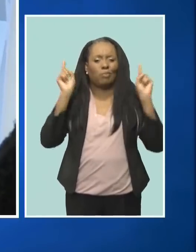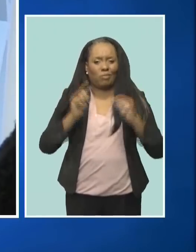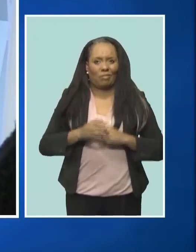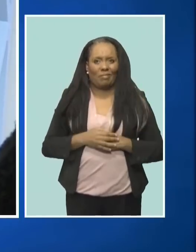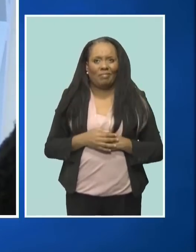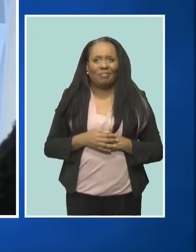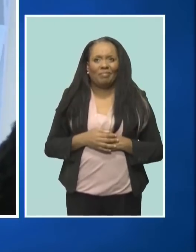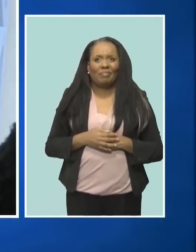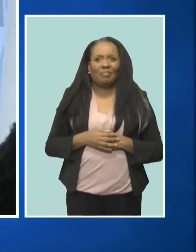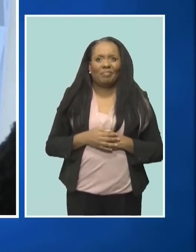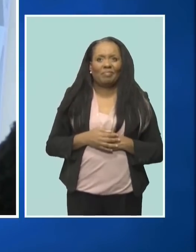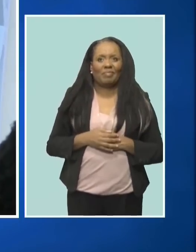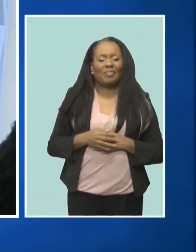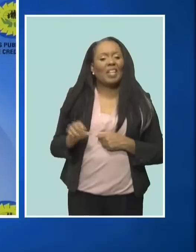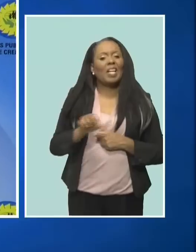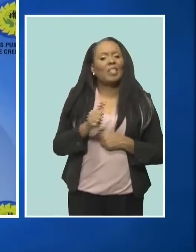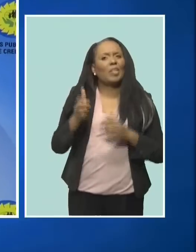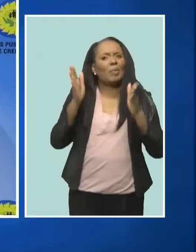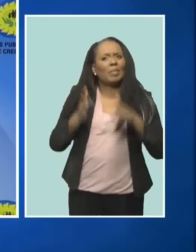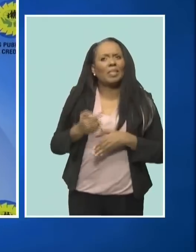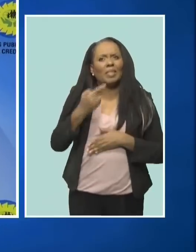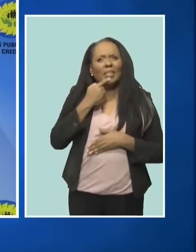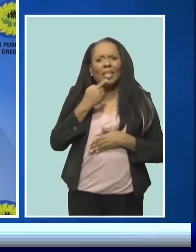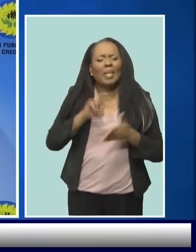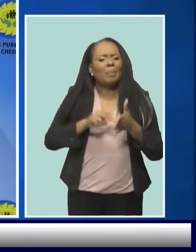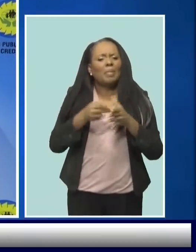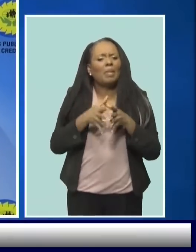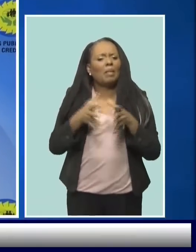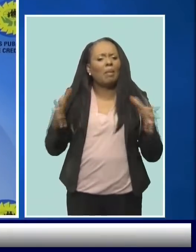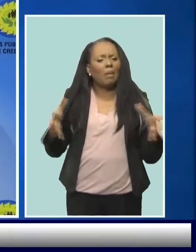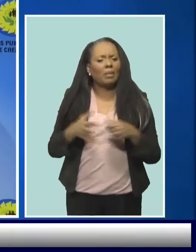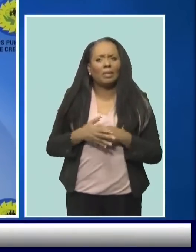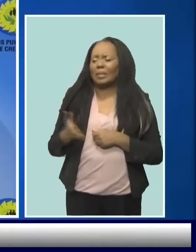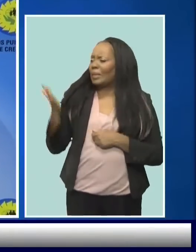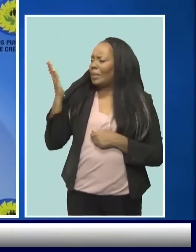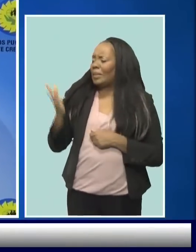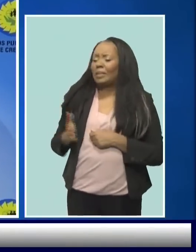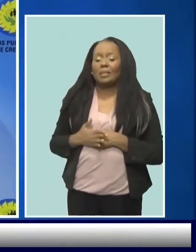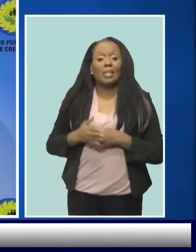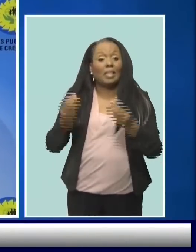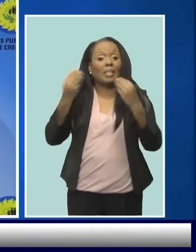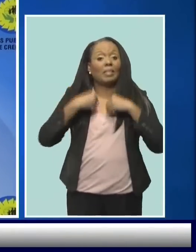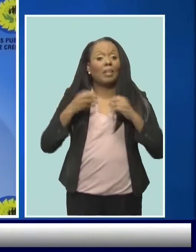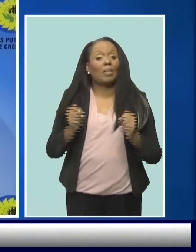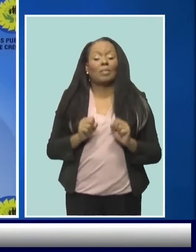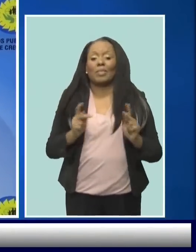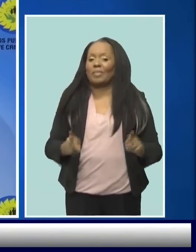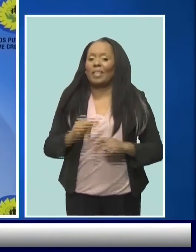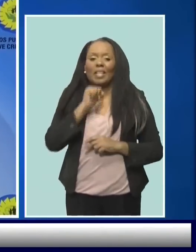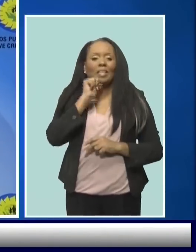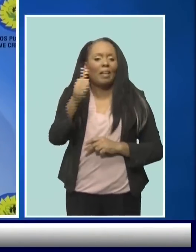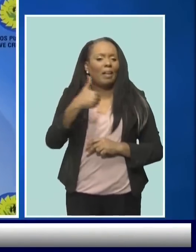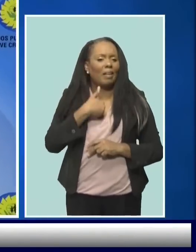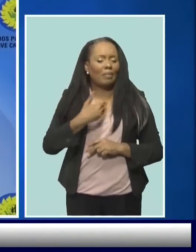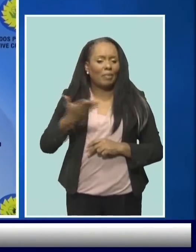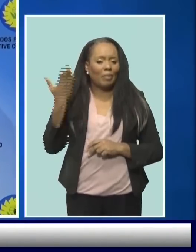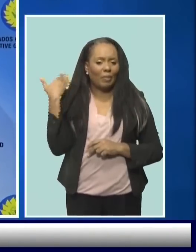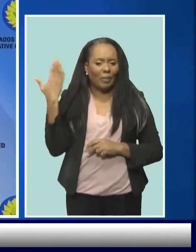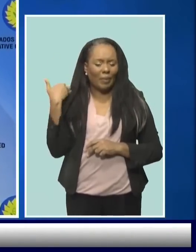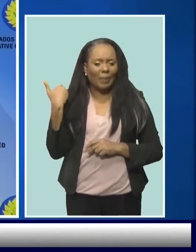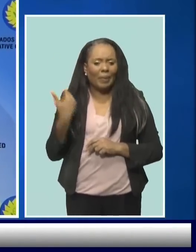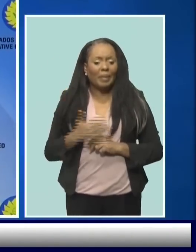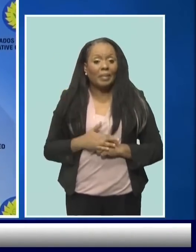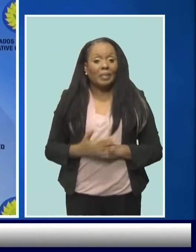means a lot to him. It really provides me with an opportunity that I didn't have before, because now I could